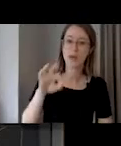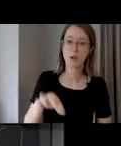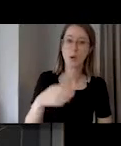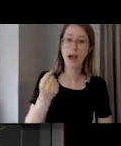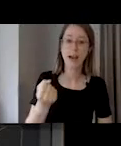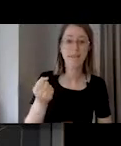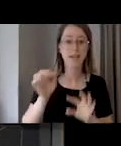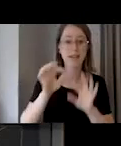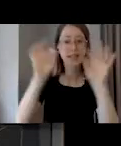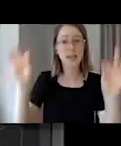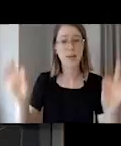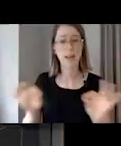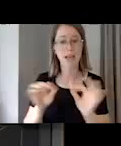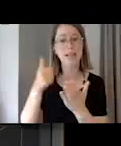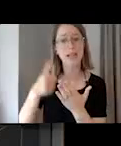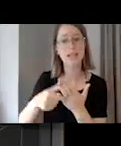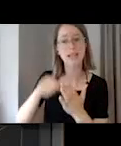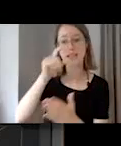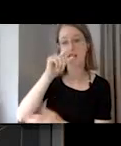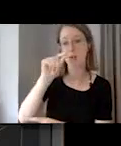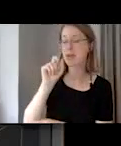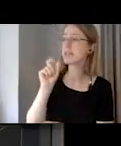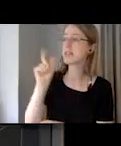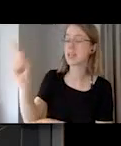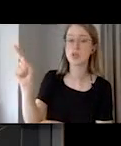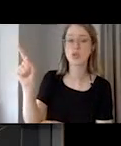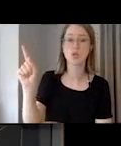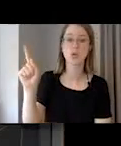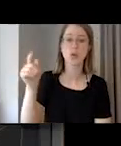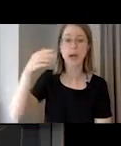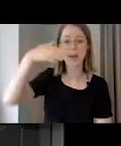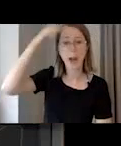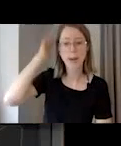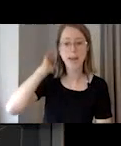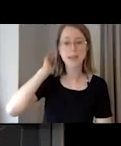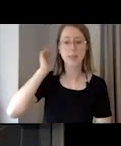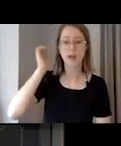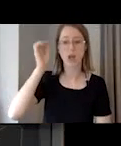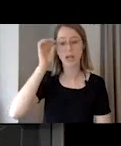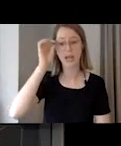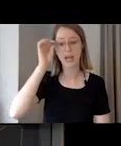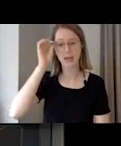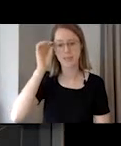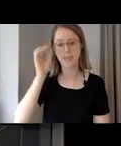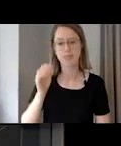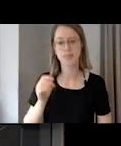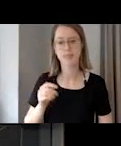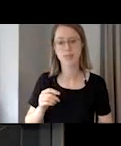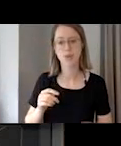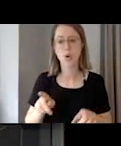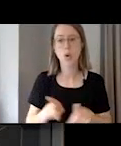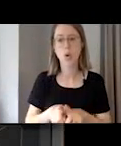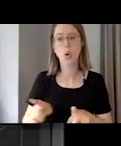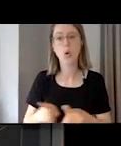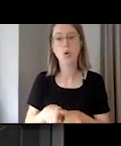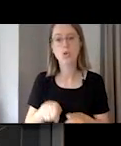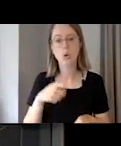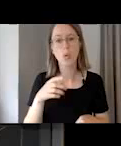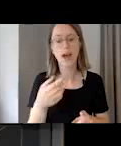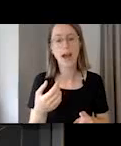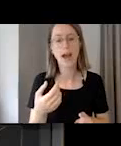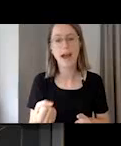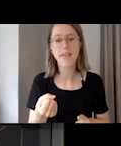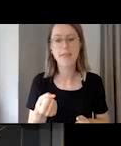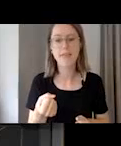of letters that can be sent to Carmel Cepoloni, the Minister for Disability Issues. And we also have some tiles